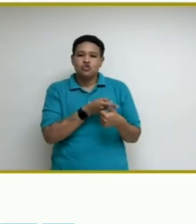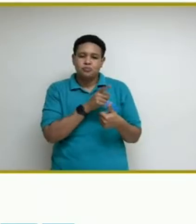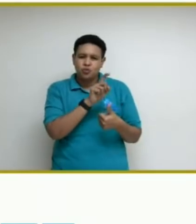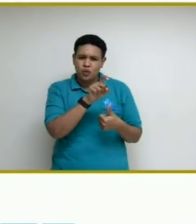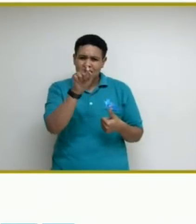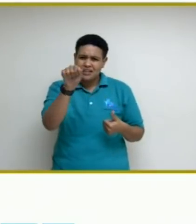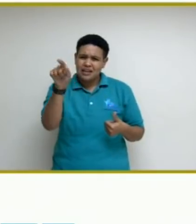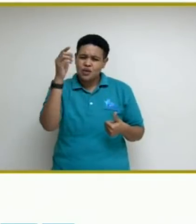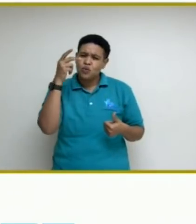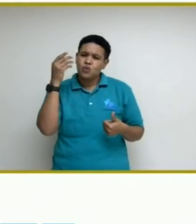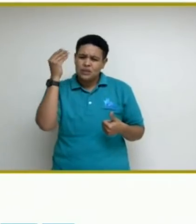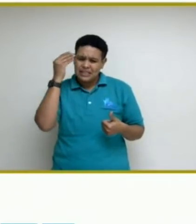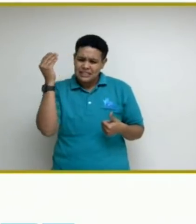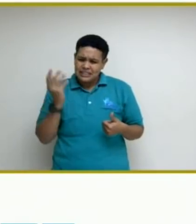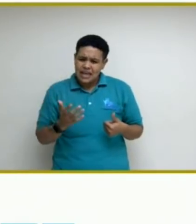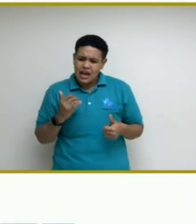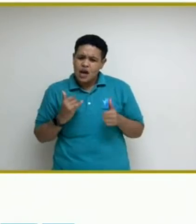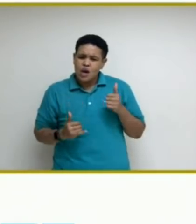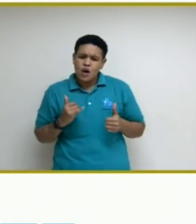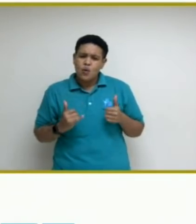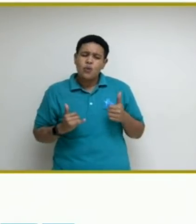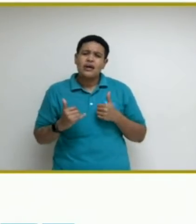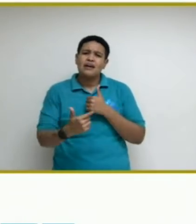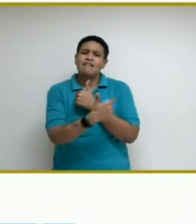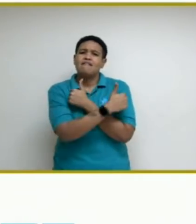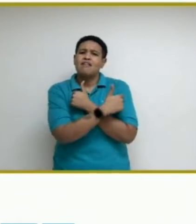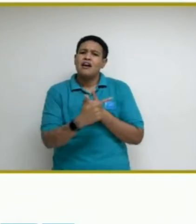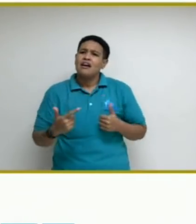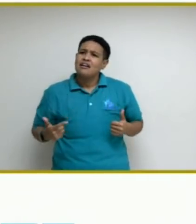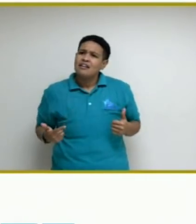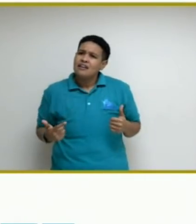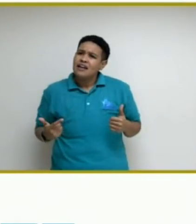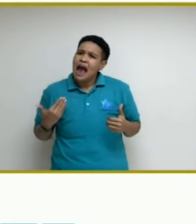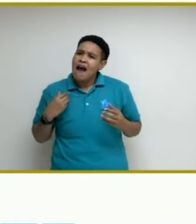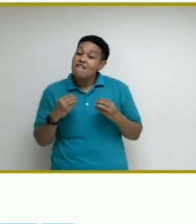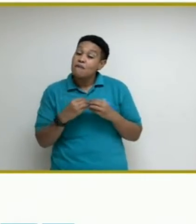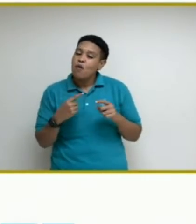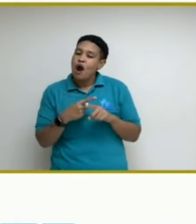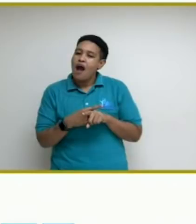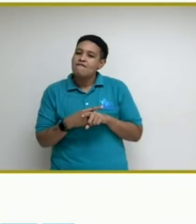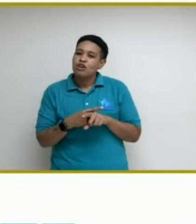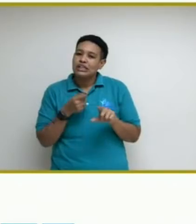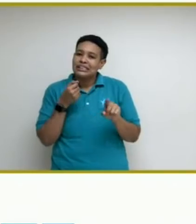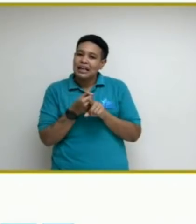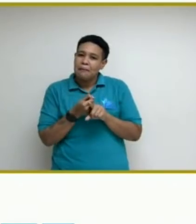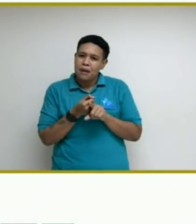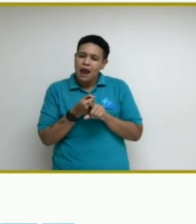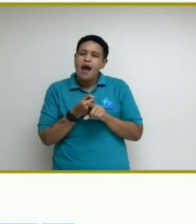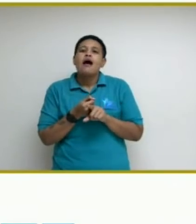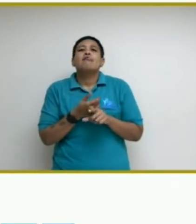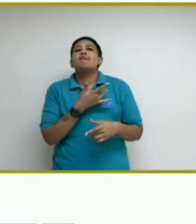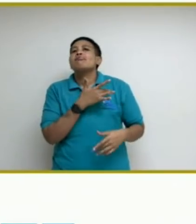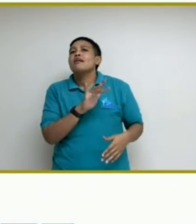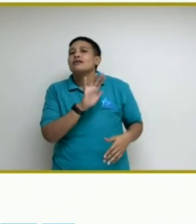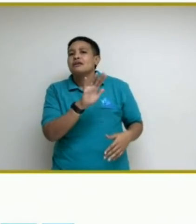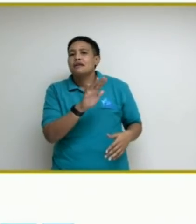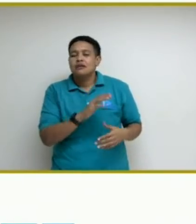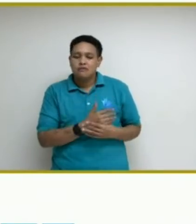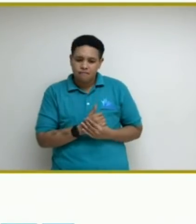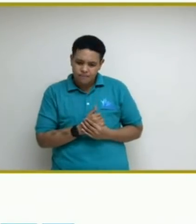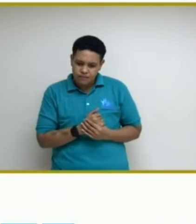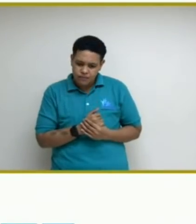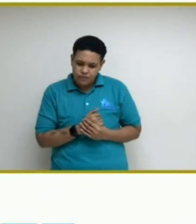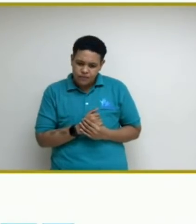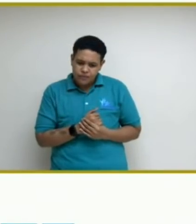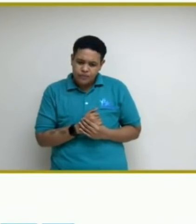Can you say which vaccine we're having more adverse effects from? In other words, and